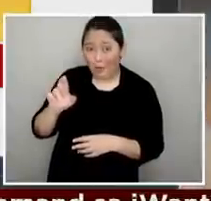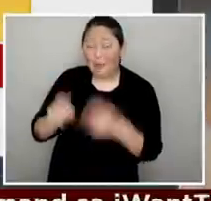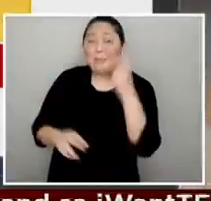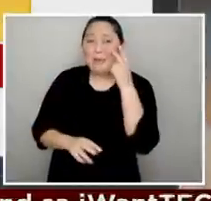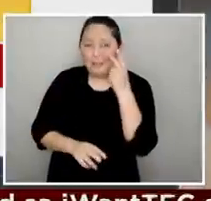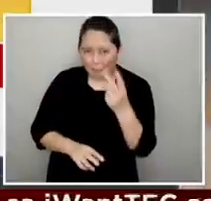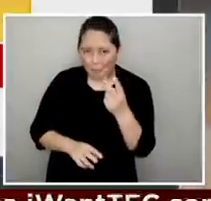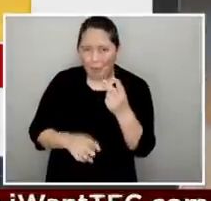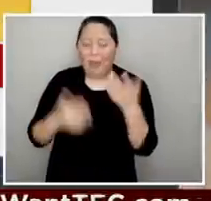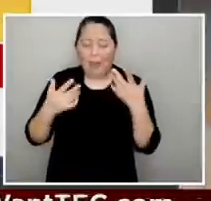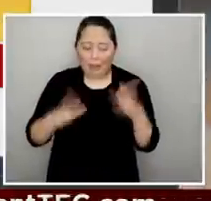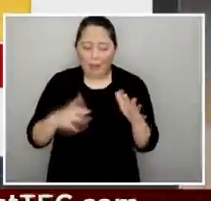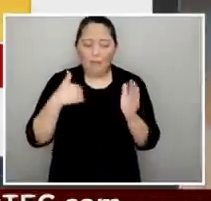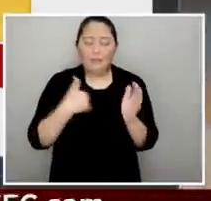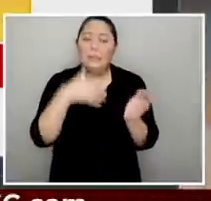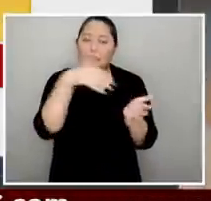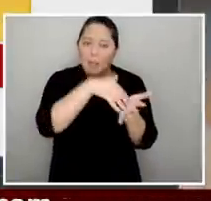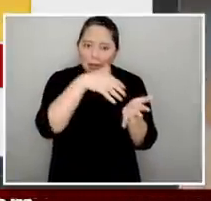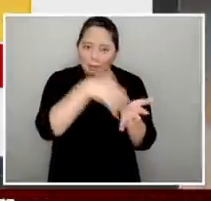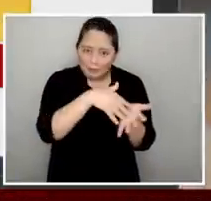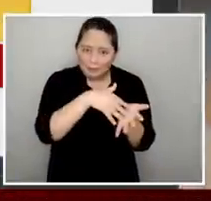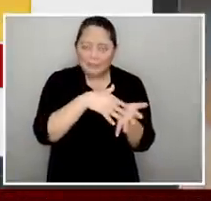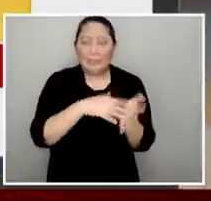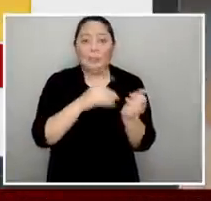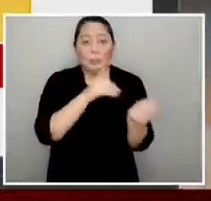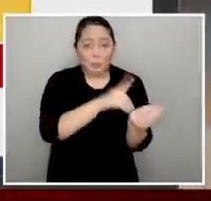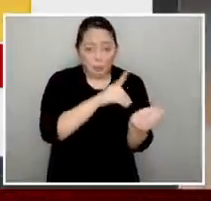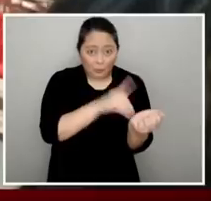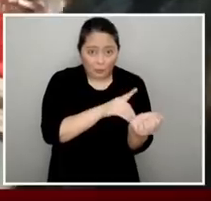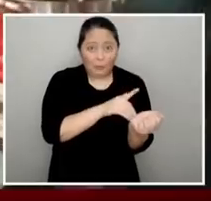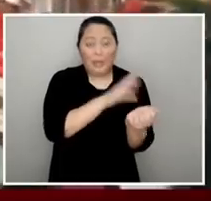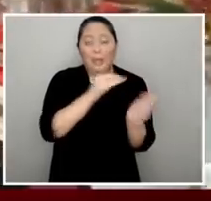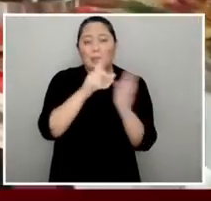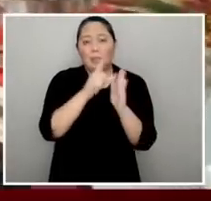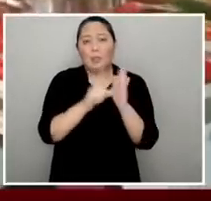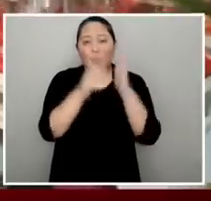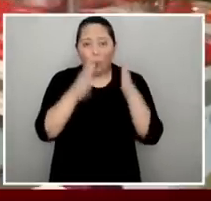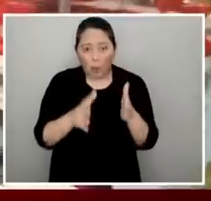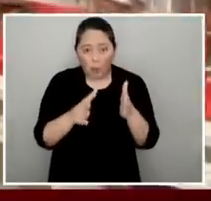public administration, pati economics sa mga kilalang universidad.